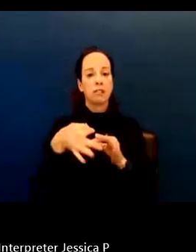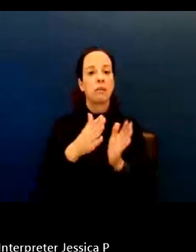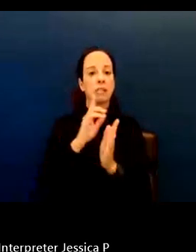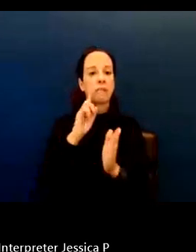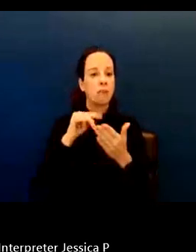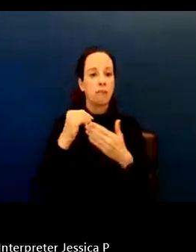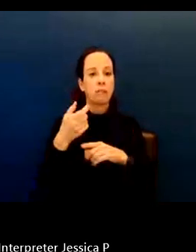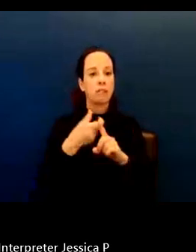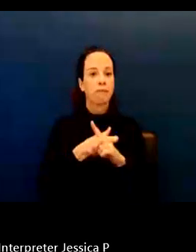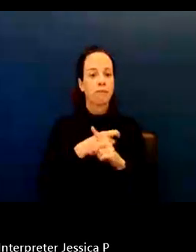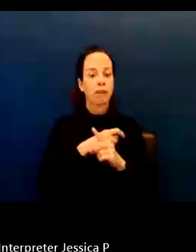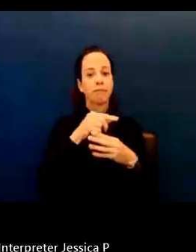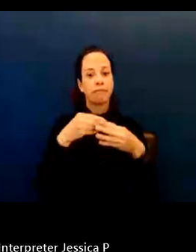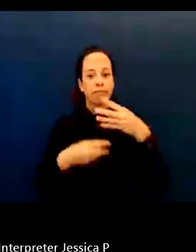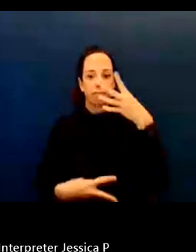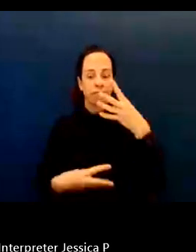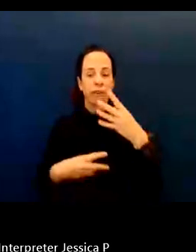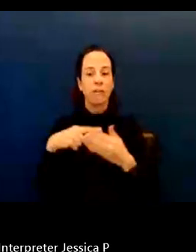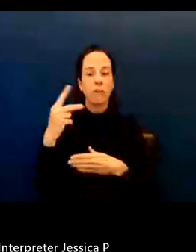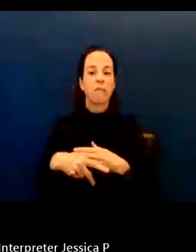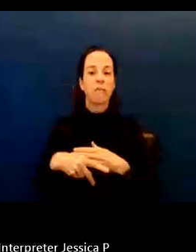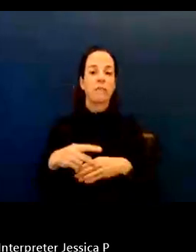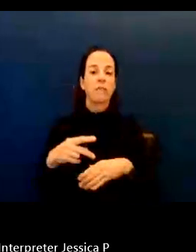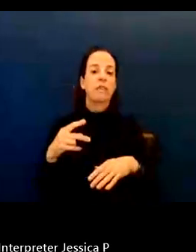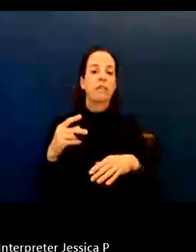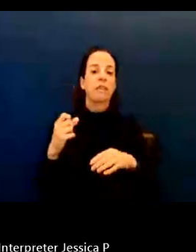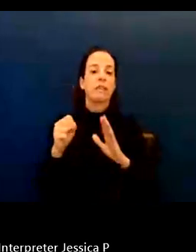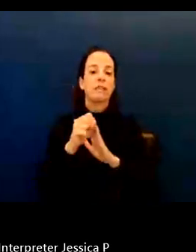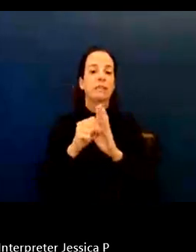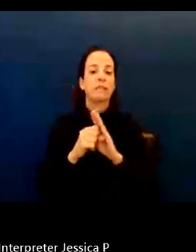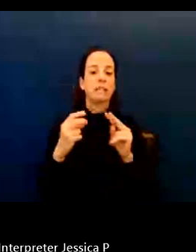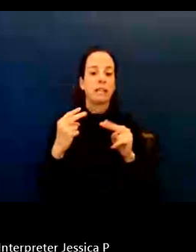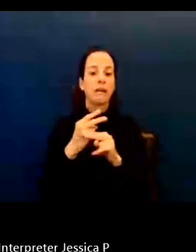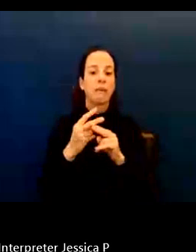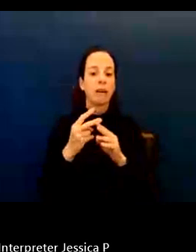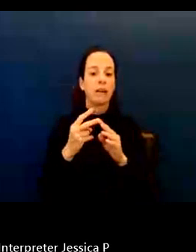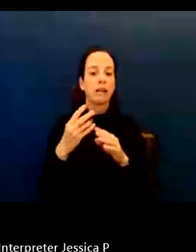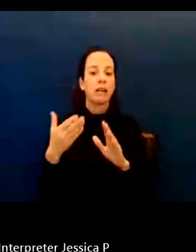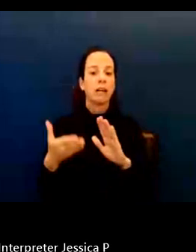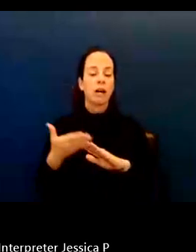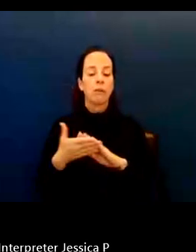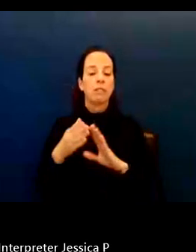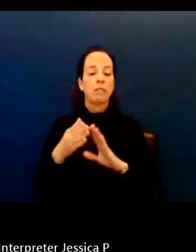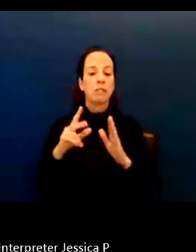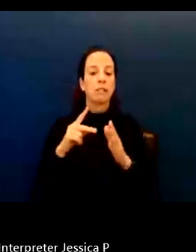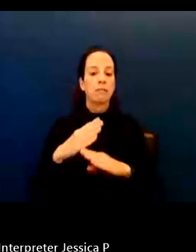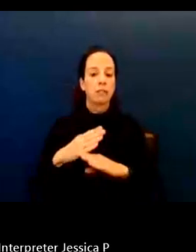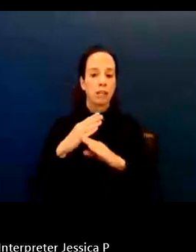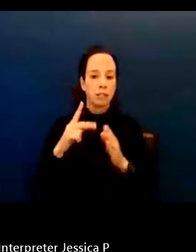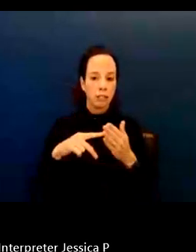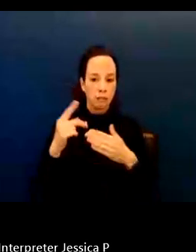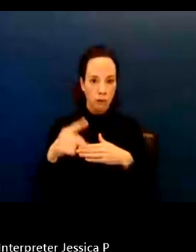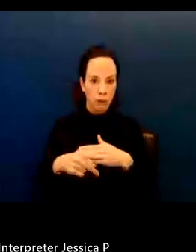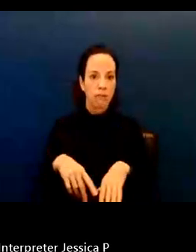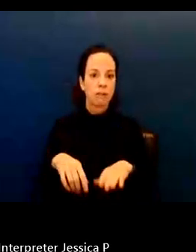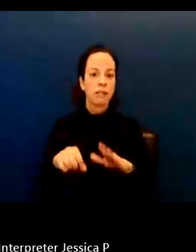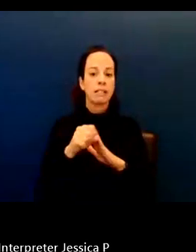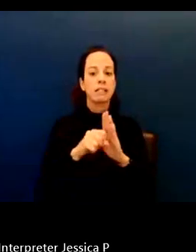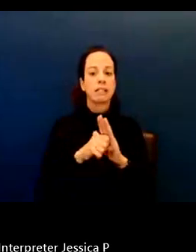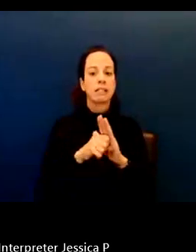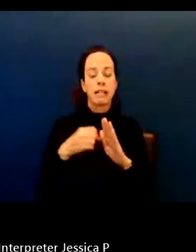following programs: State Highway Operation and Protection Program, State Transportation Improvement Program,